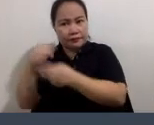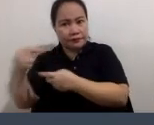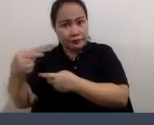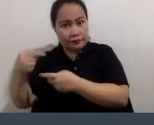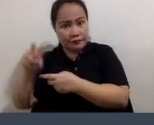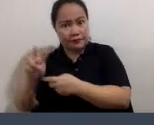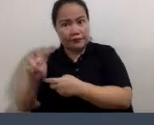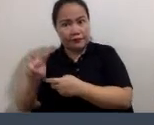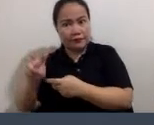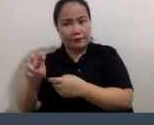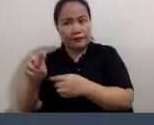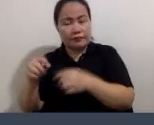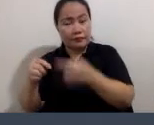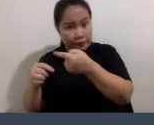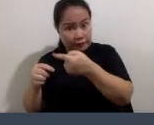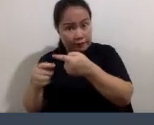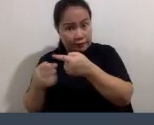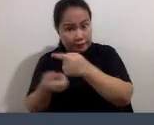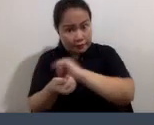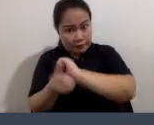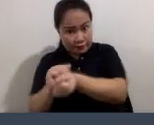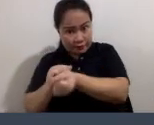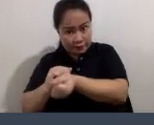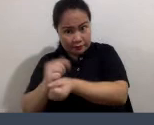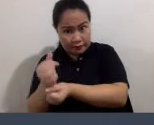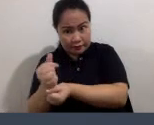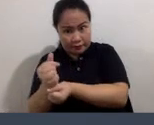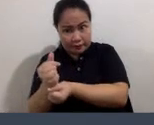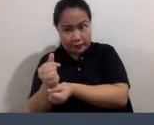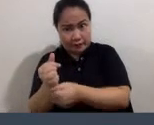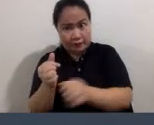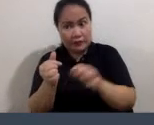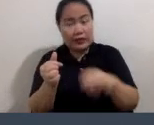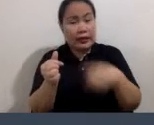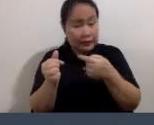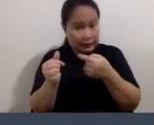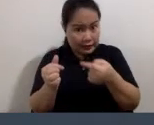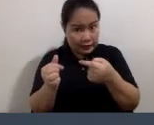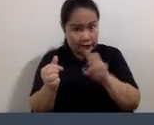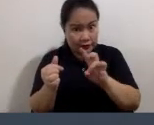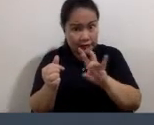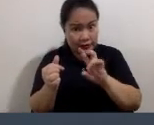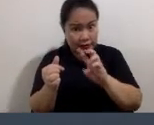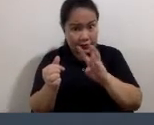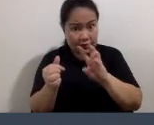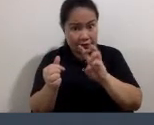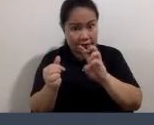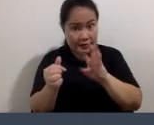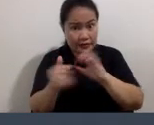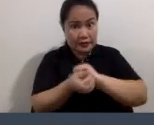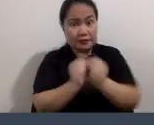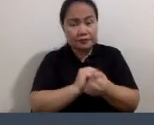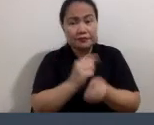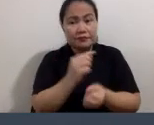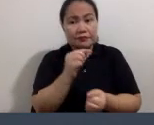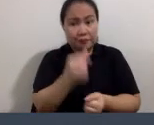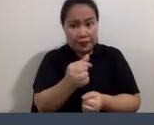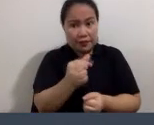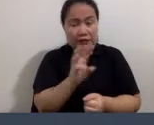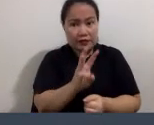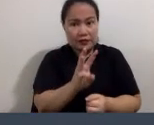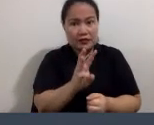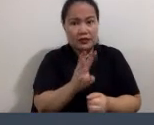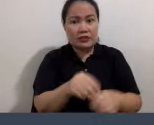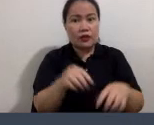negative 12. Change the sign, magiging plus, and then change from negative, magiging positive. So, we